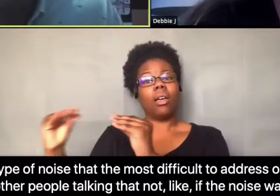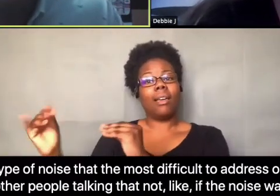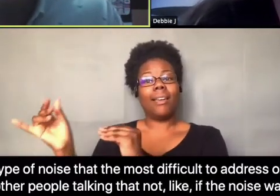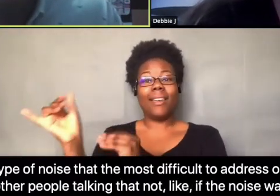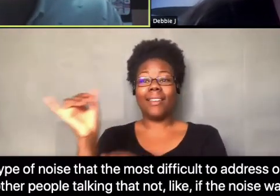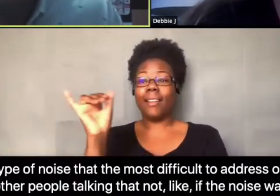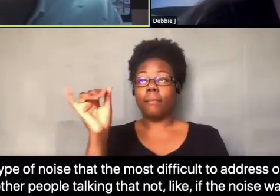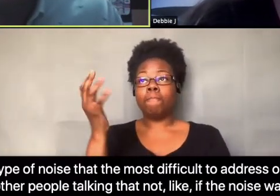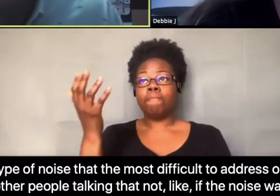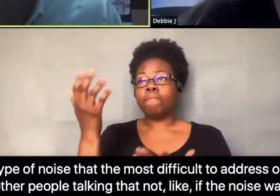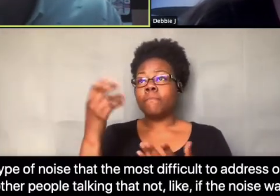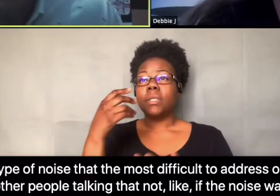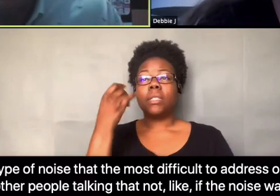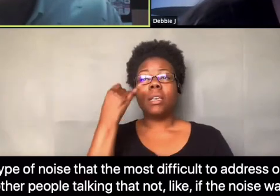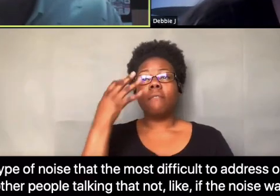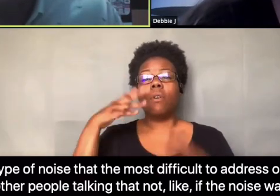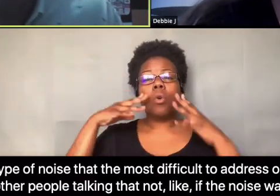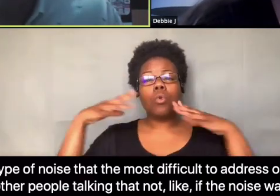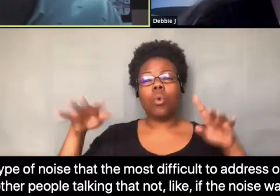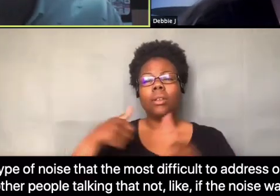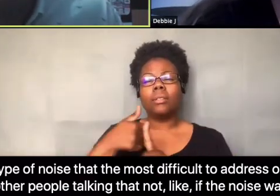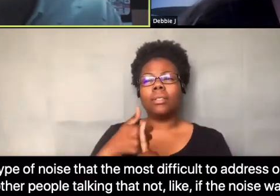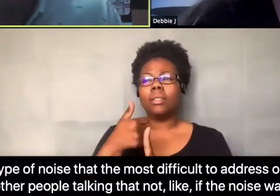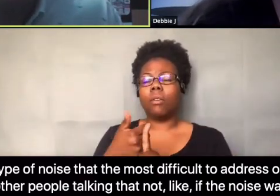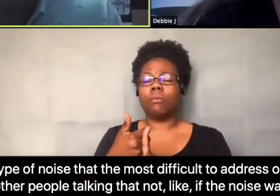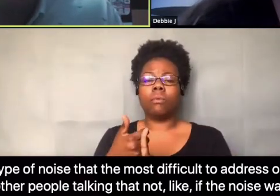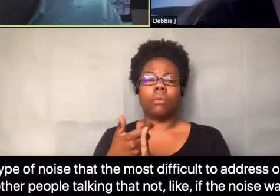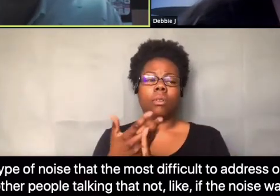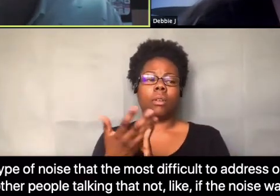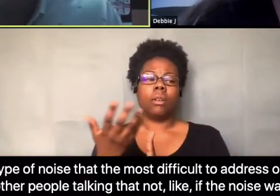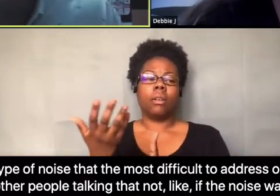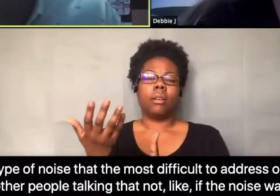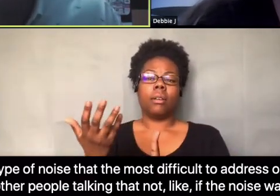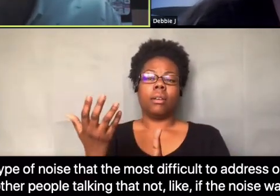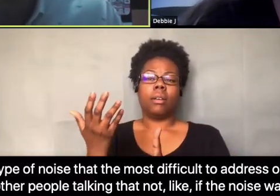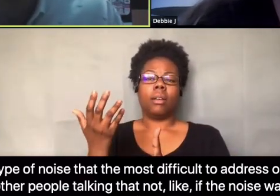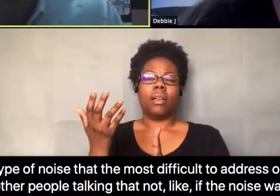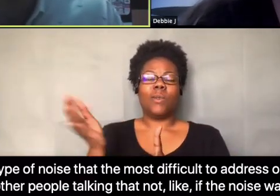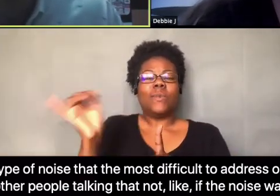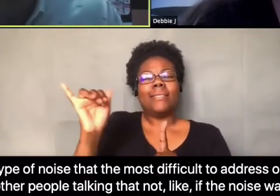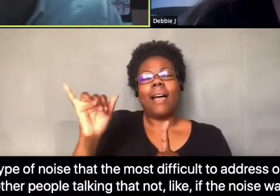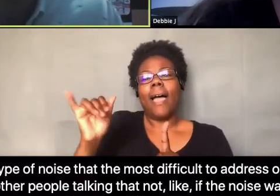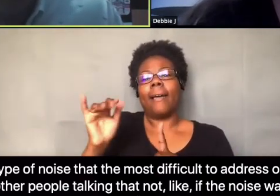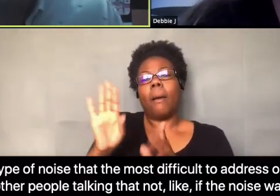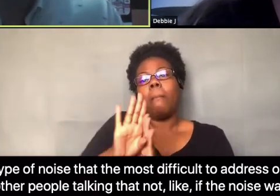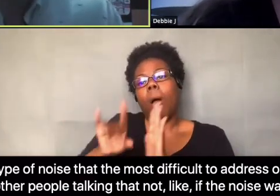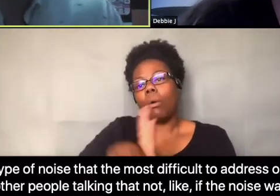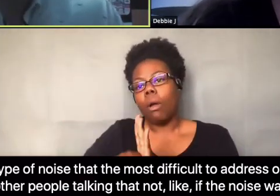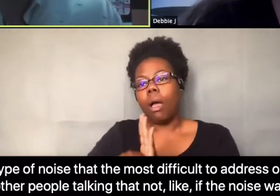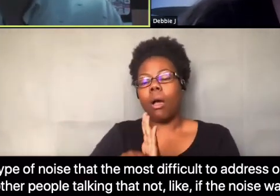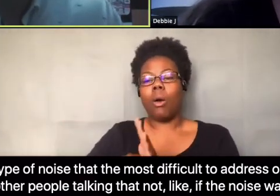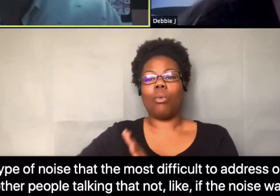purely such that it was like dishwasher